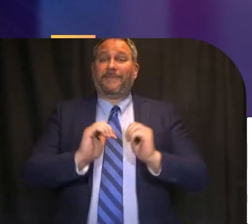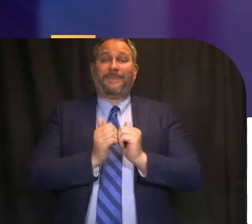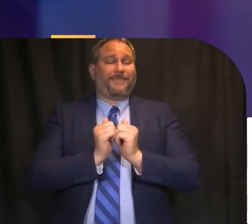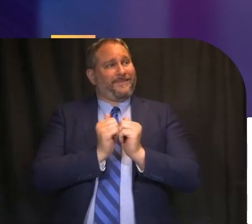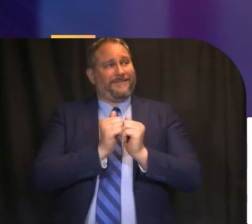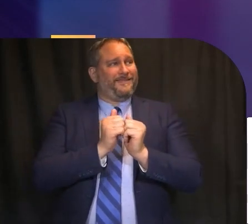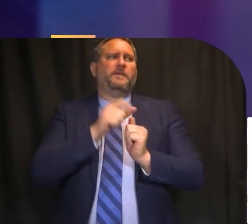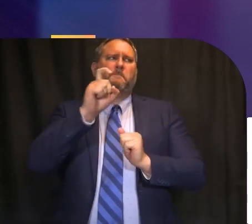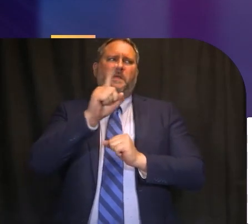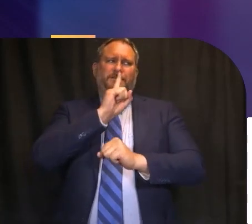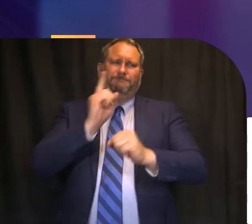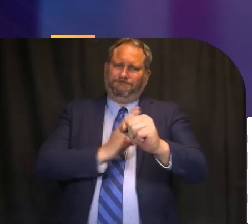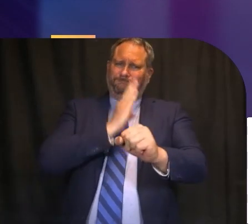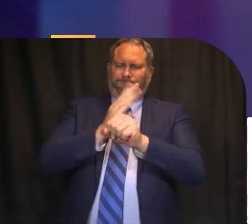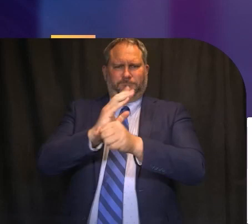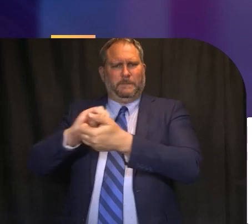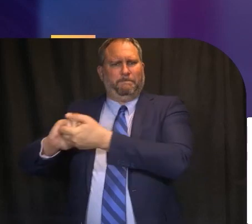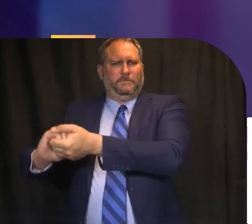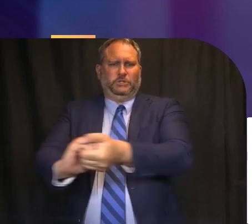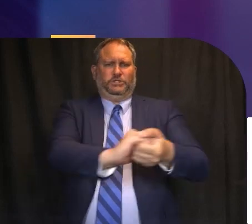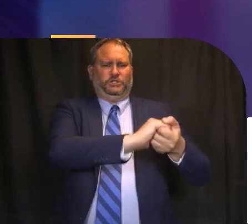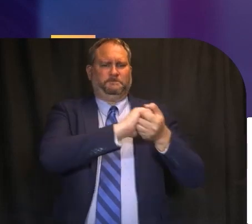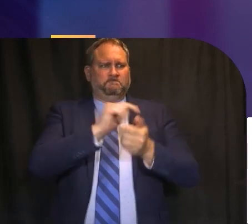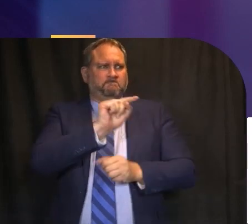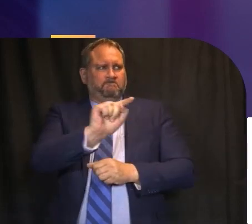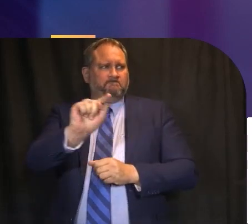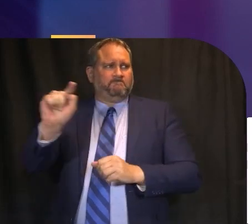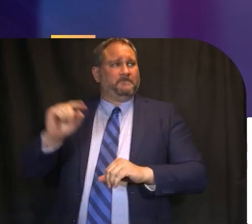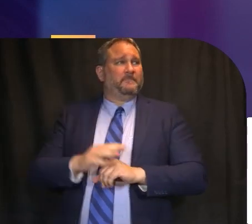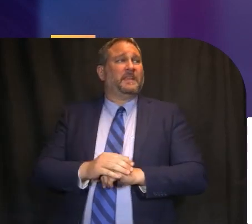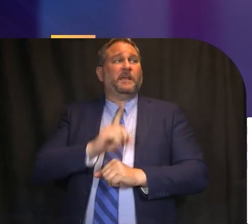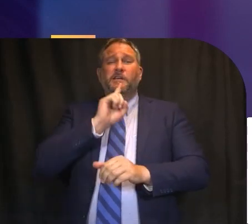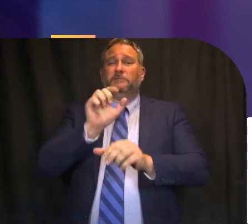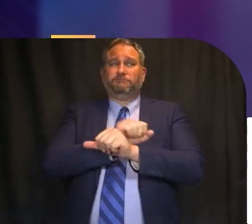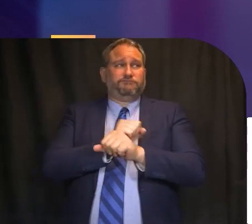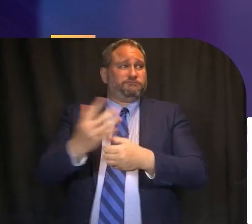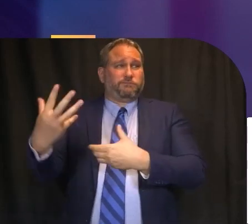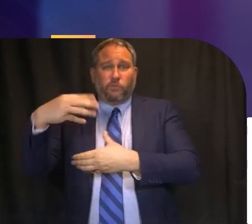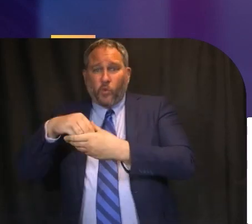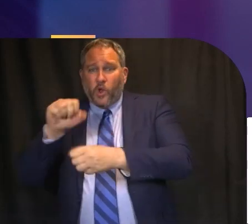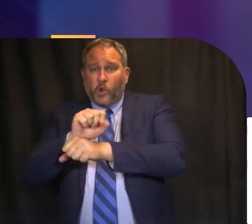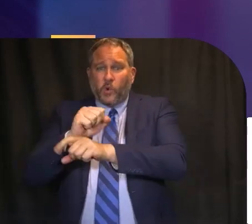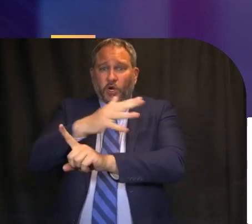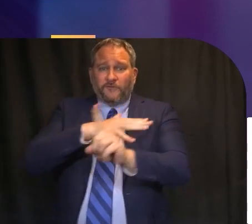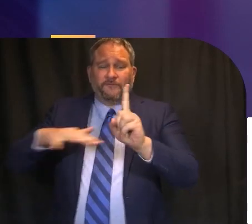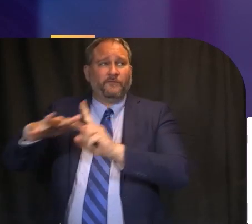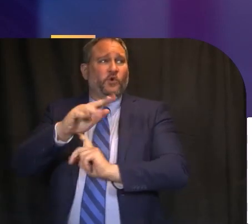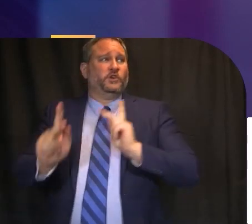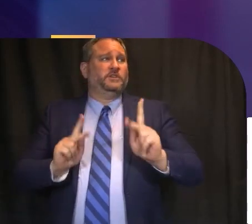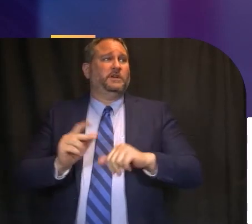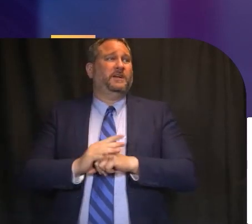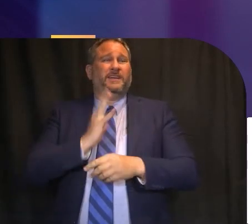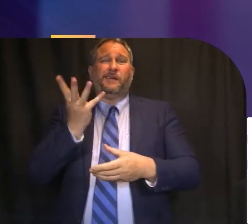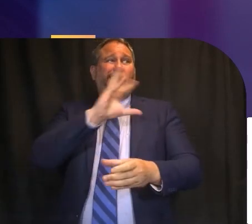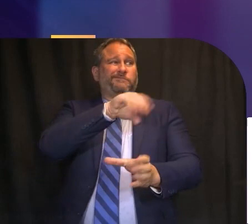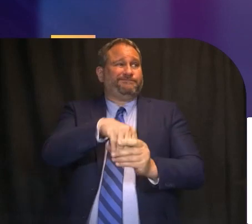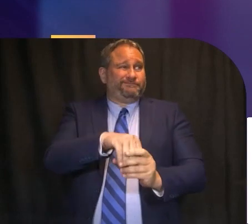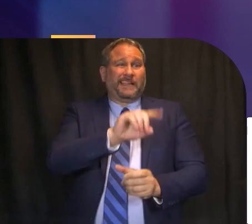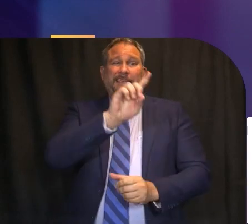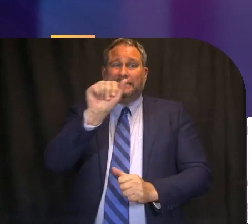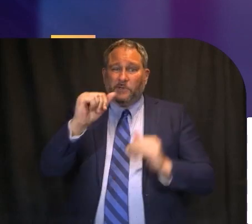ensuring inclusion in the workplace by participating in the Disability Equality Index, or as a member